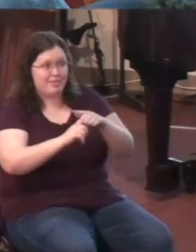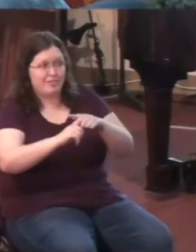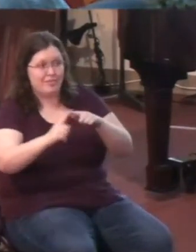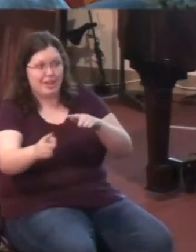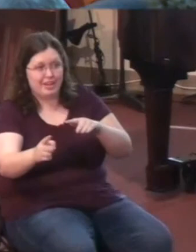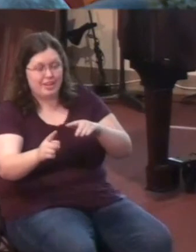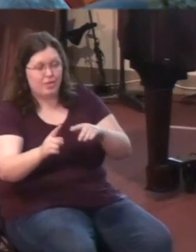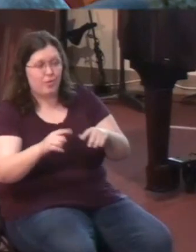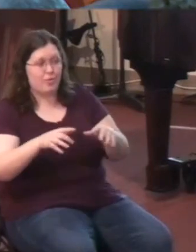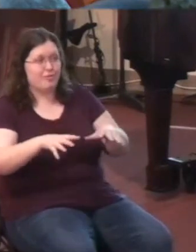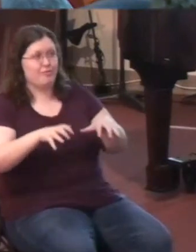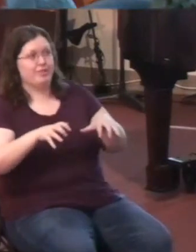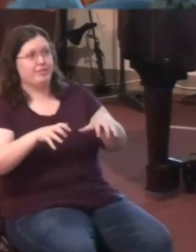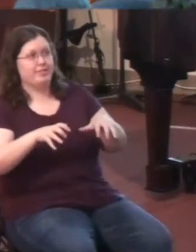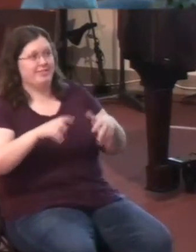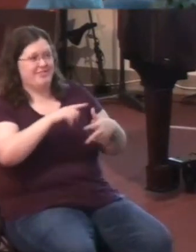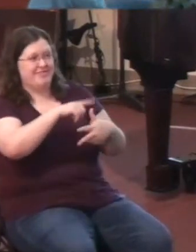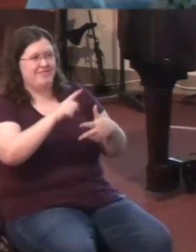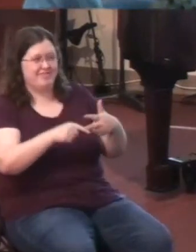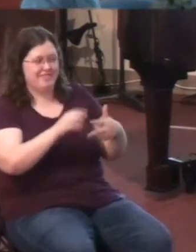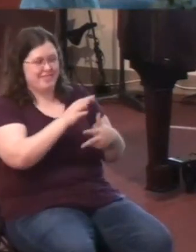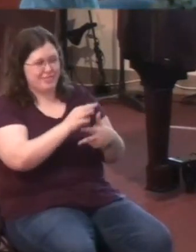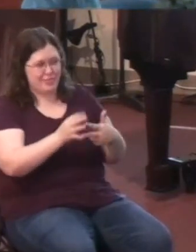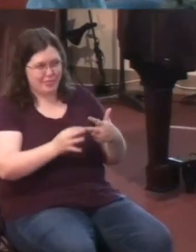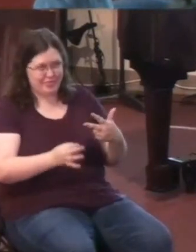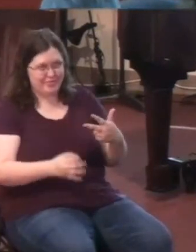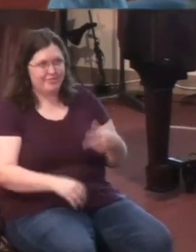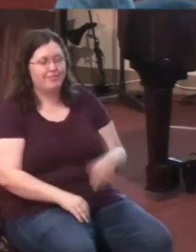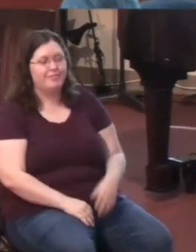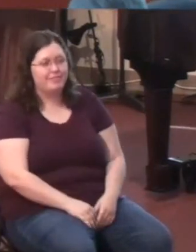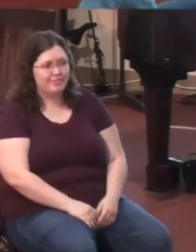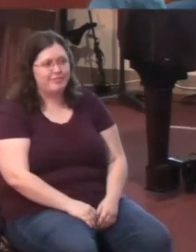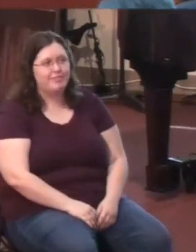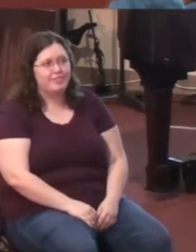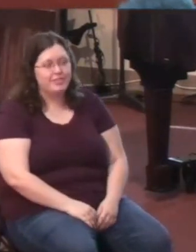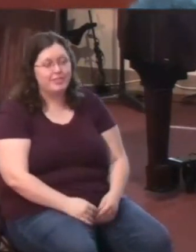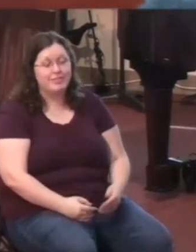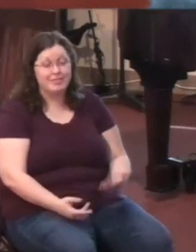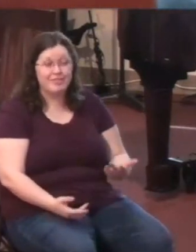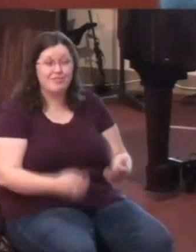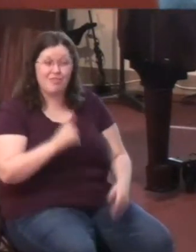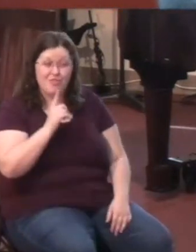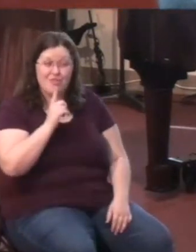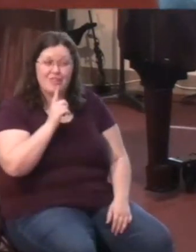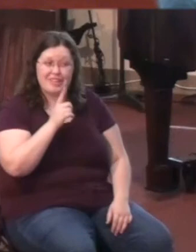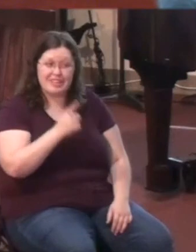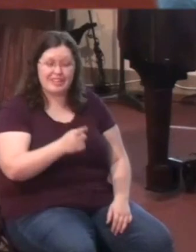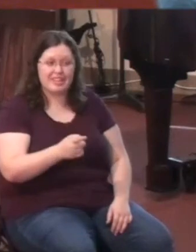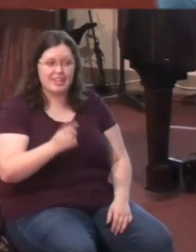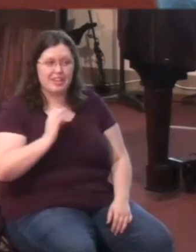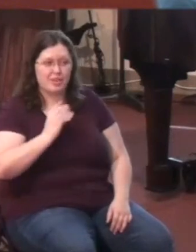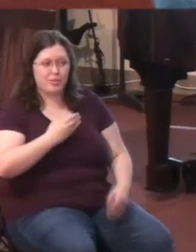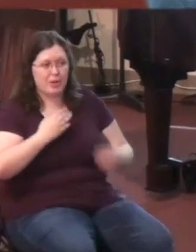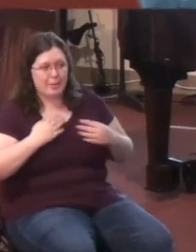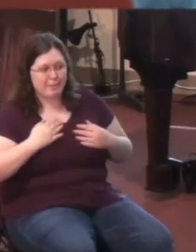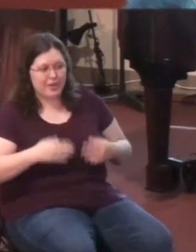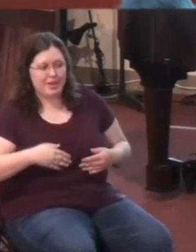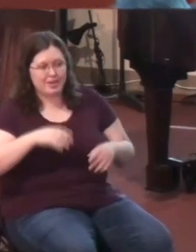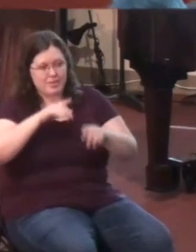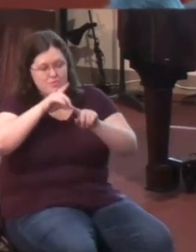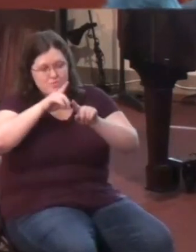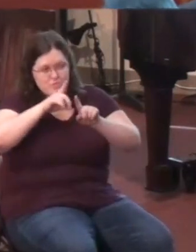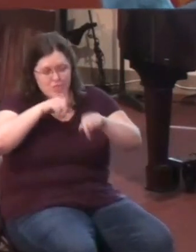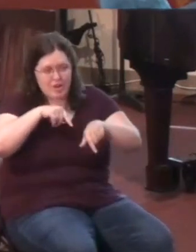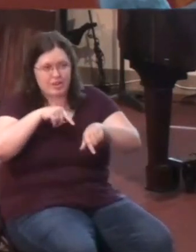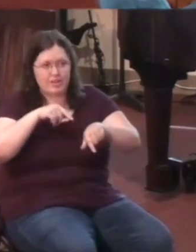and flight are probably the same, but you get the idea. So basically, we are being given, our body is responding with